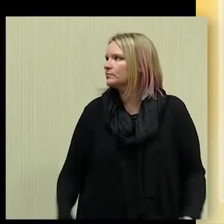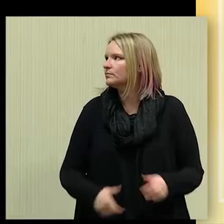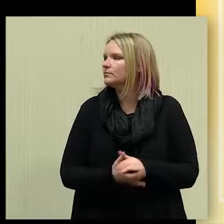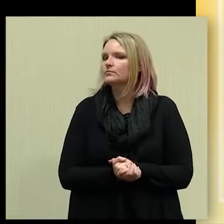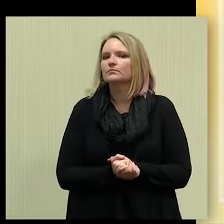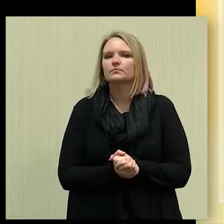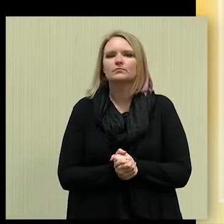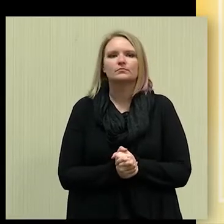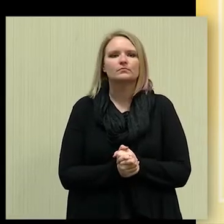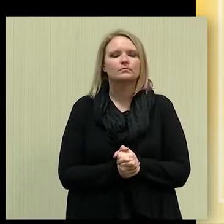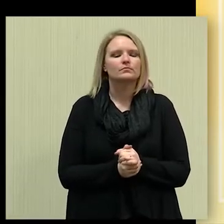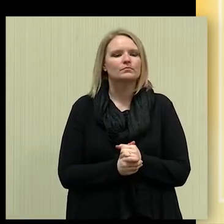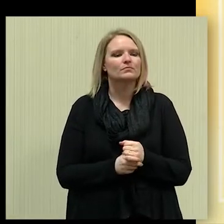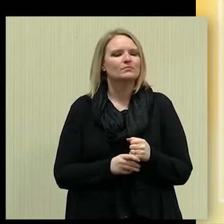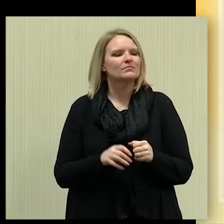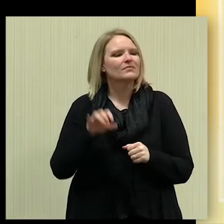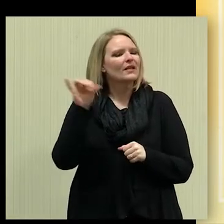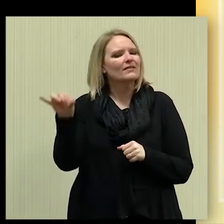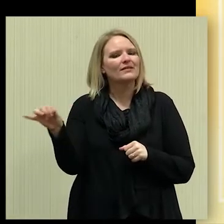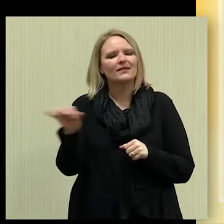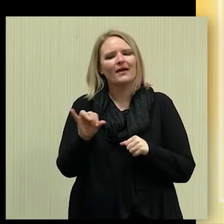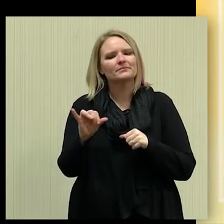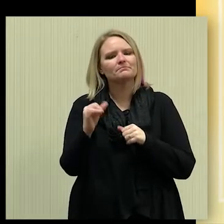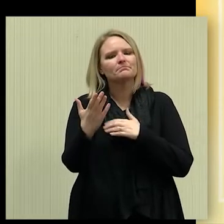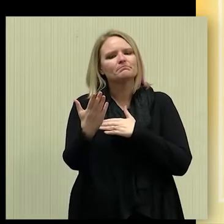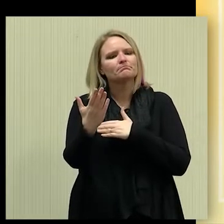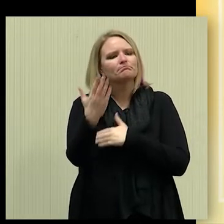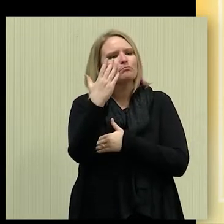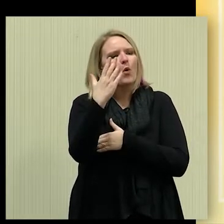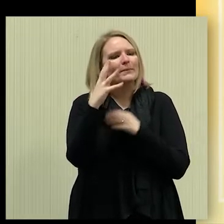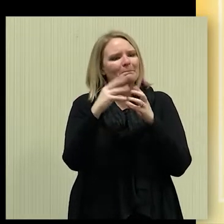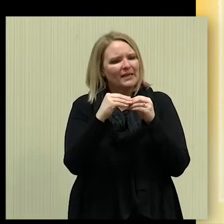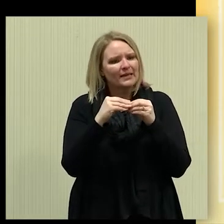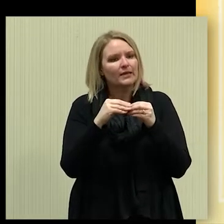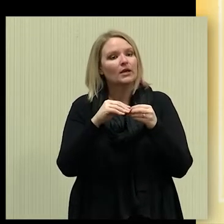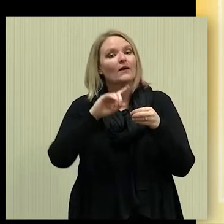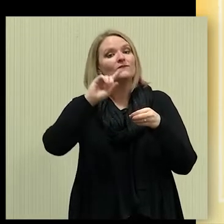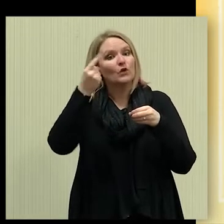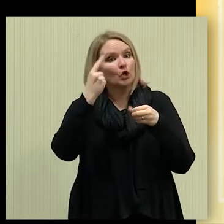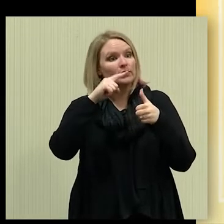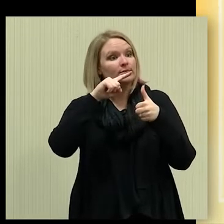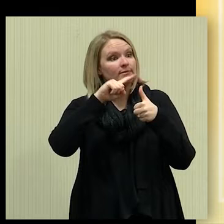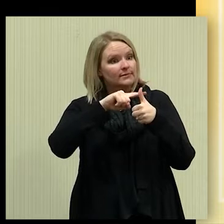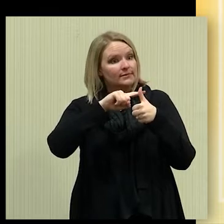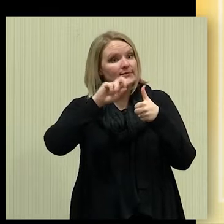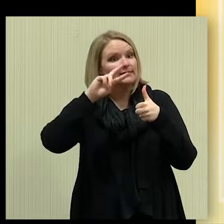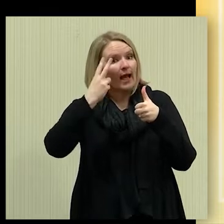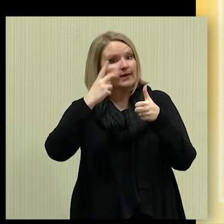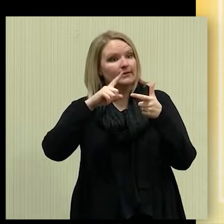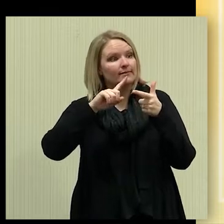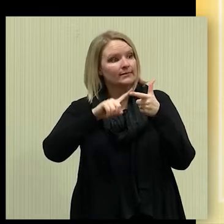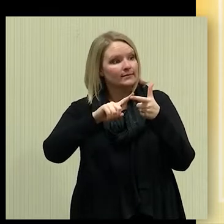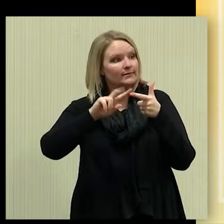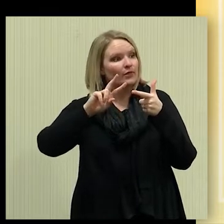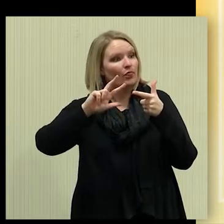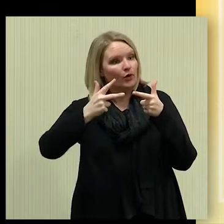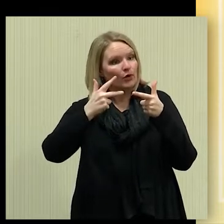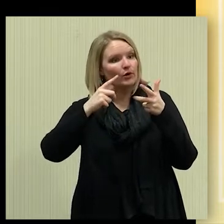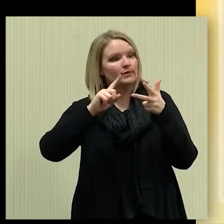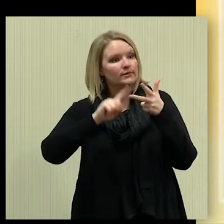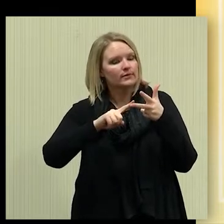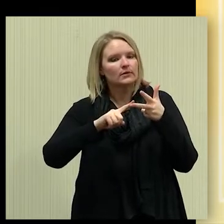Okay, and then this is like a morning meeting schedule. First, we're going to do these things, then we're going to do this. The kind of idea you could use with